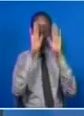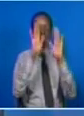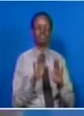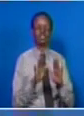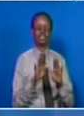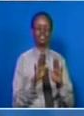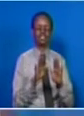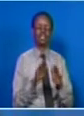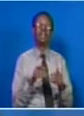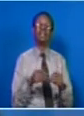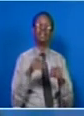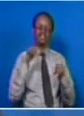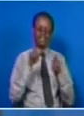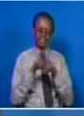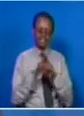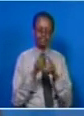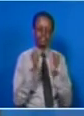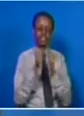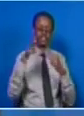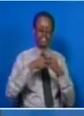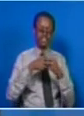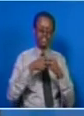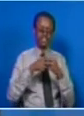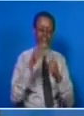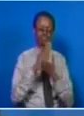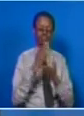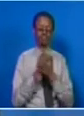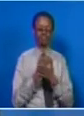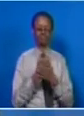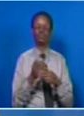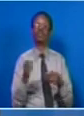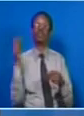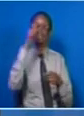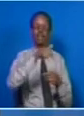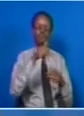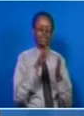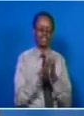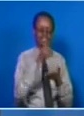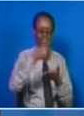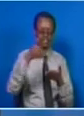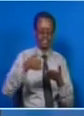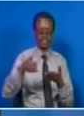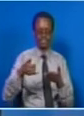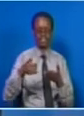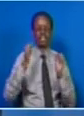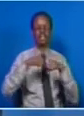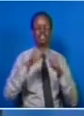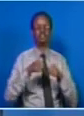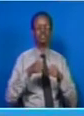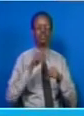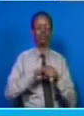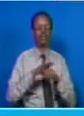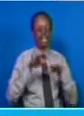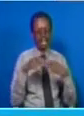debate, all of us, 12 of us with our deputies, actually signed a document which was objecting in the manner in which this presidential debate was